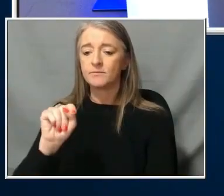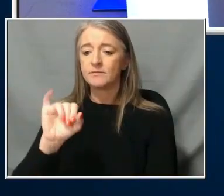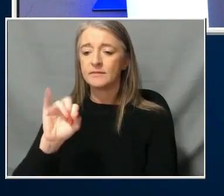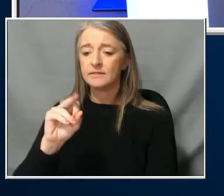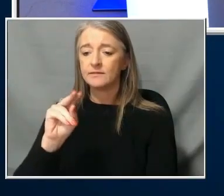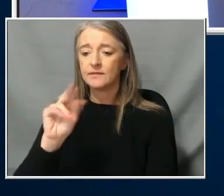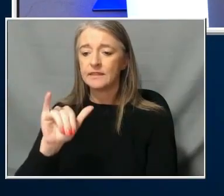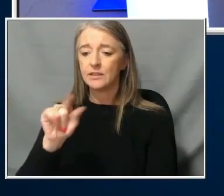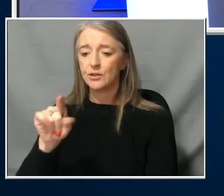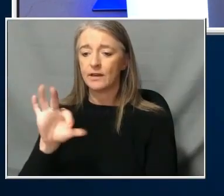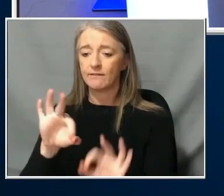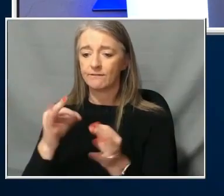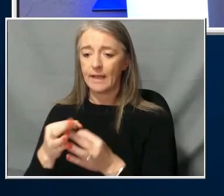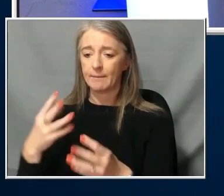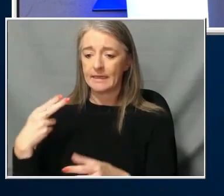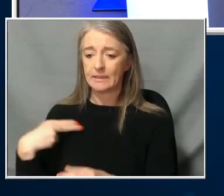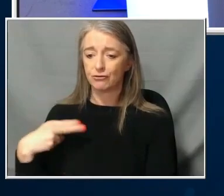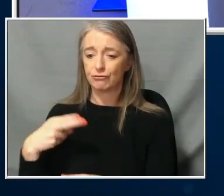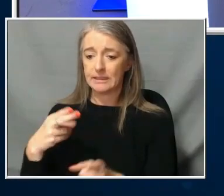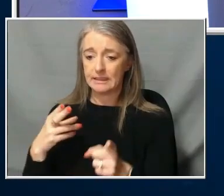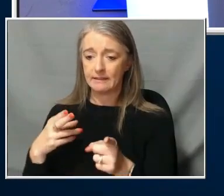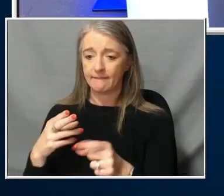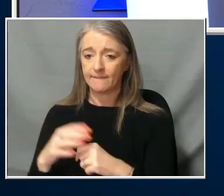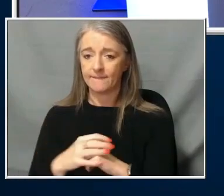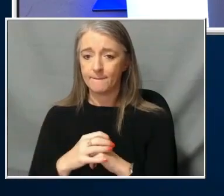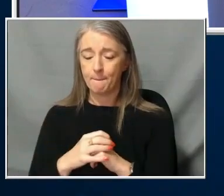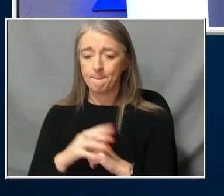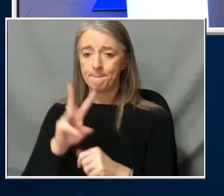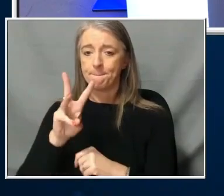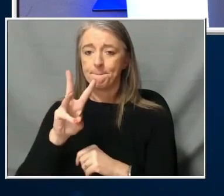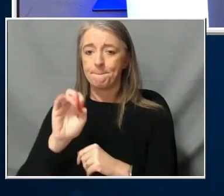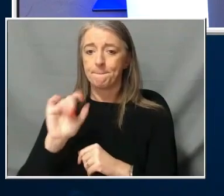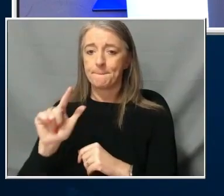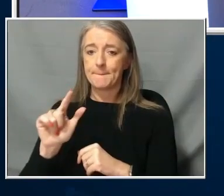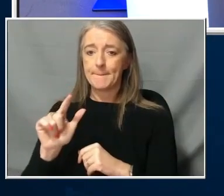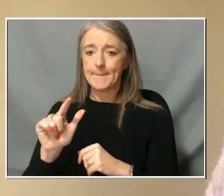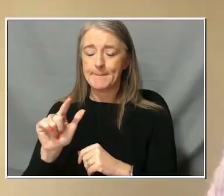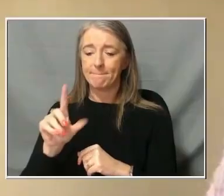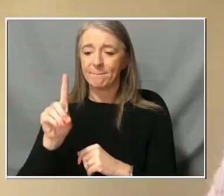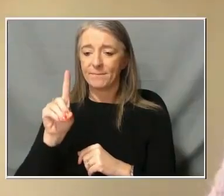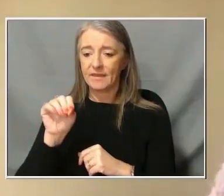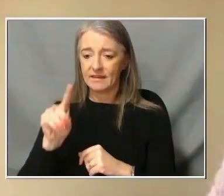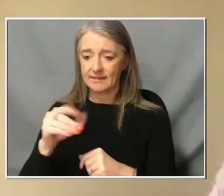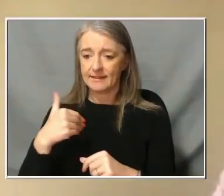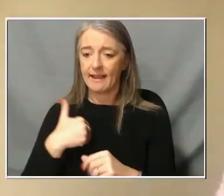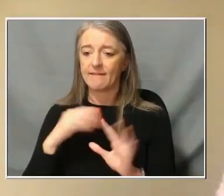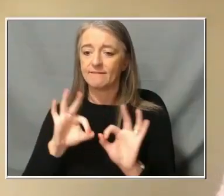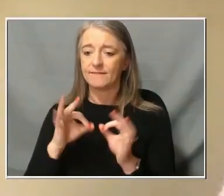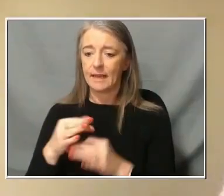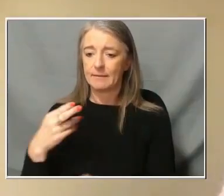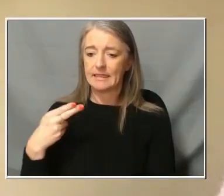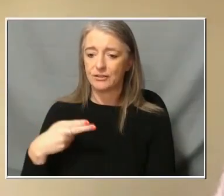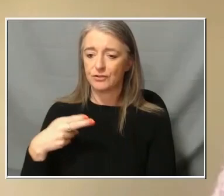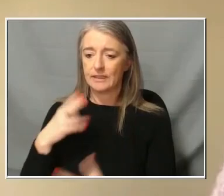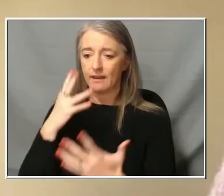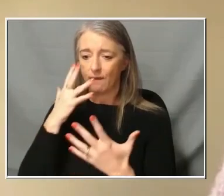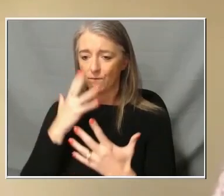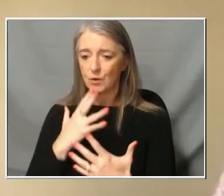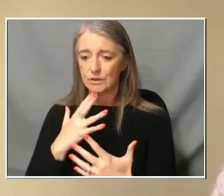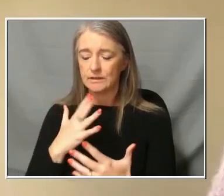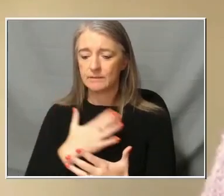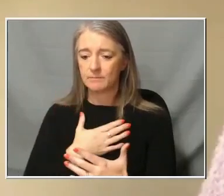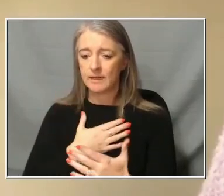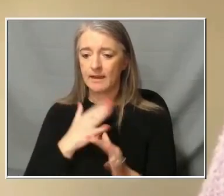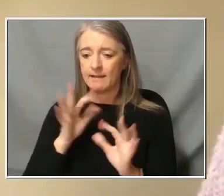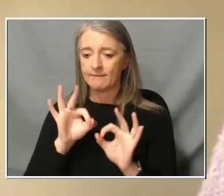had a family history of this? Well, I did have a family history. Unfortunately, my